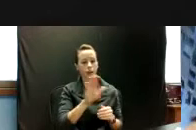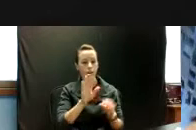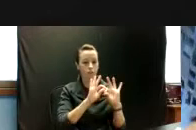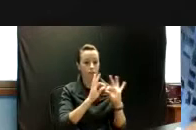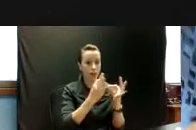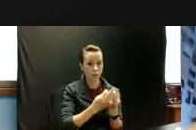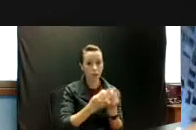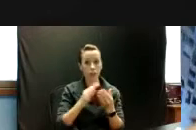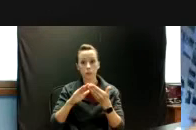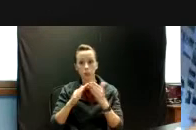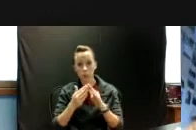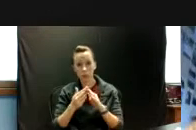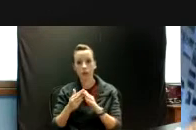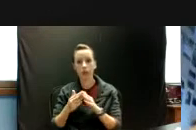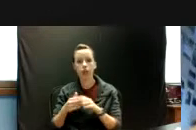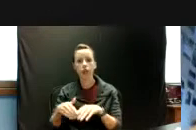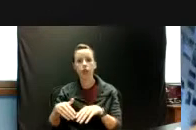emotional health is